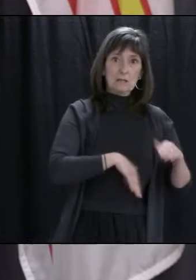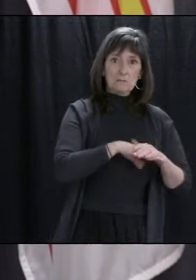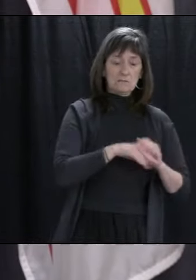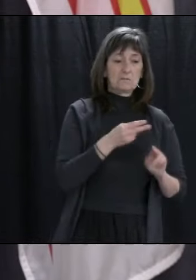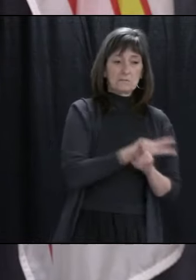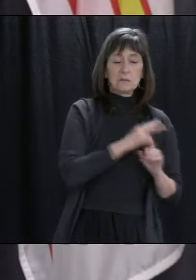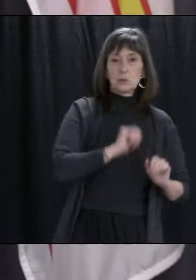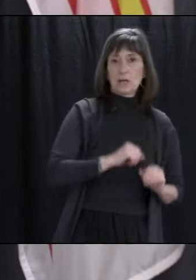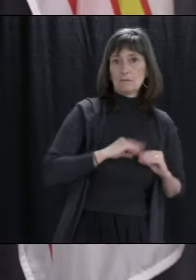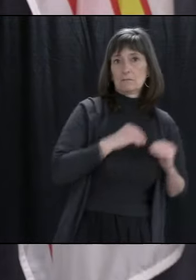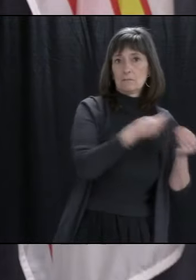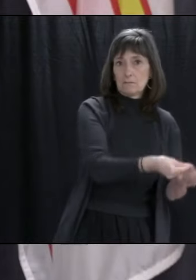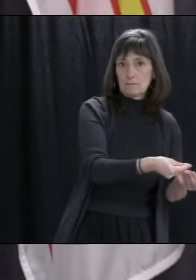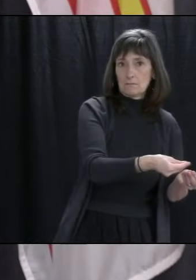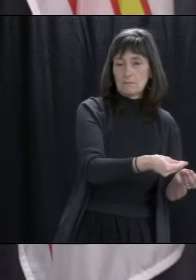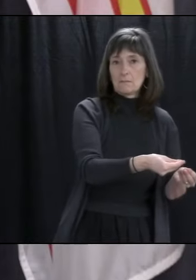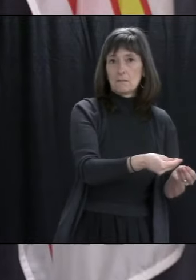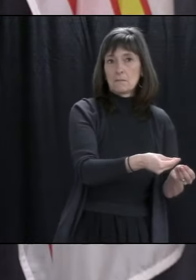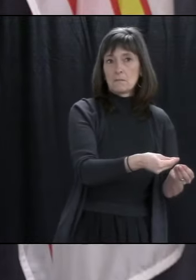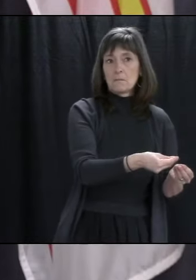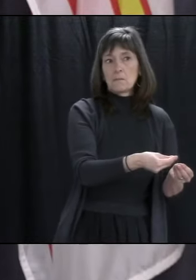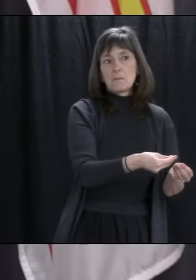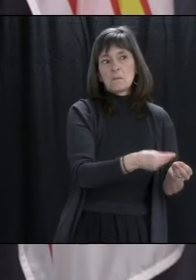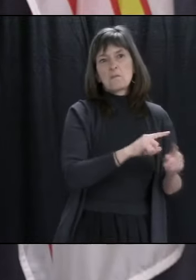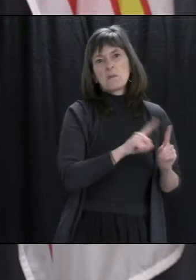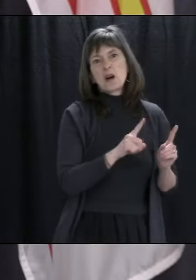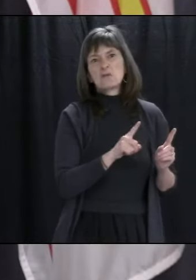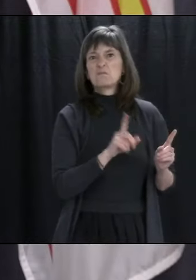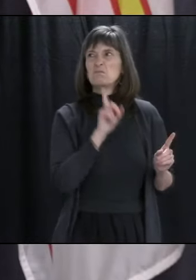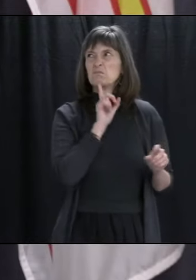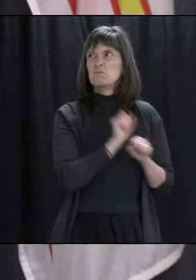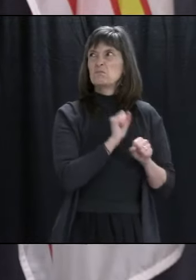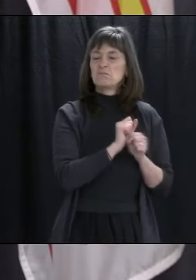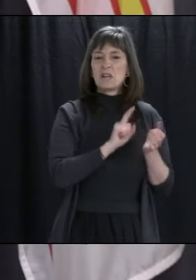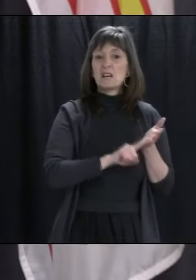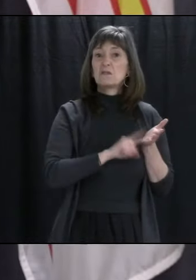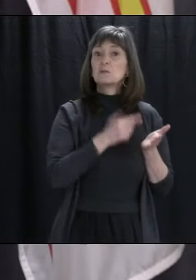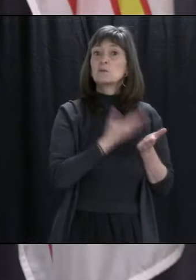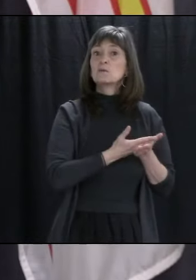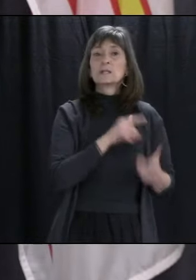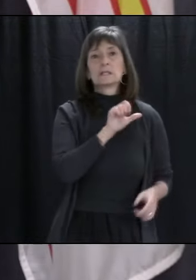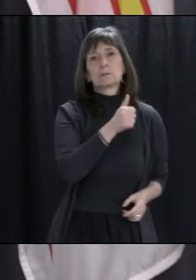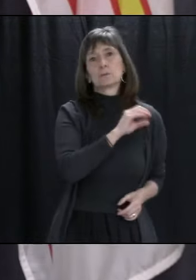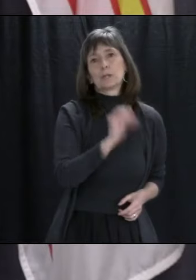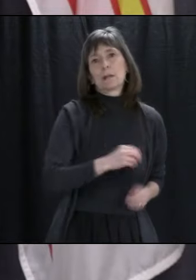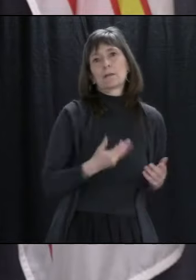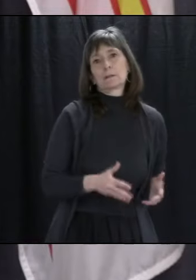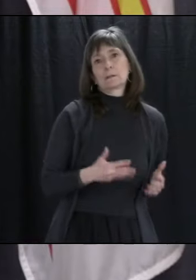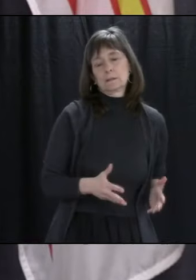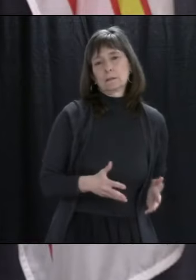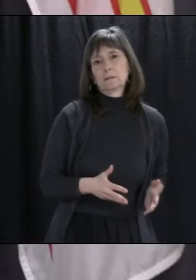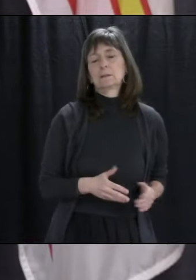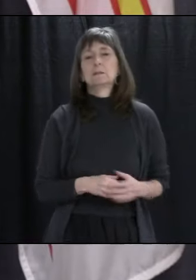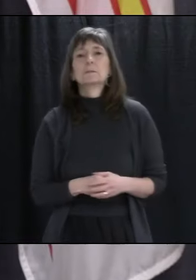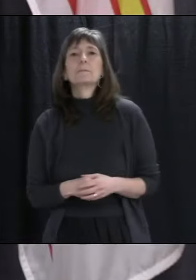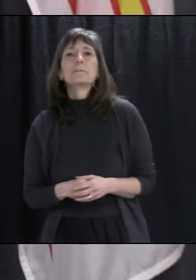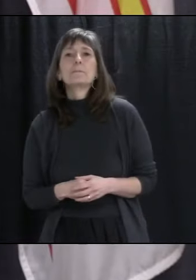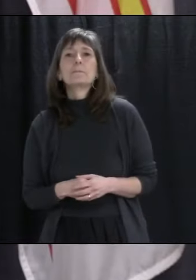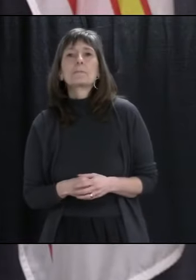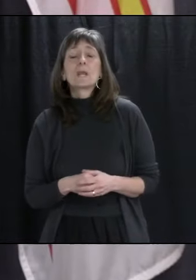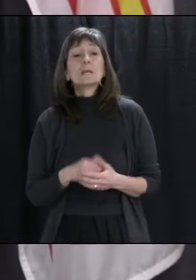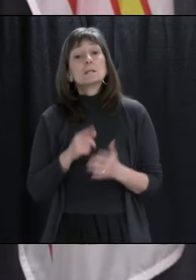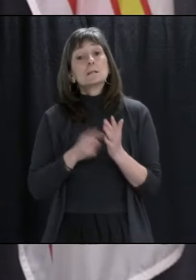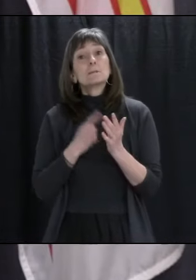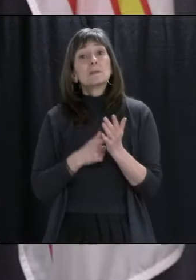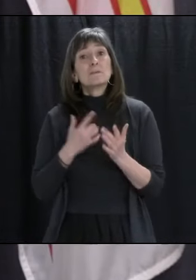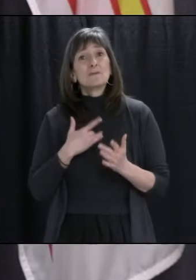recent evidence suggests that this may account for approximately 10% of cases. Some of the symptoms of COVID-19 can be mild,